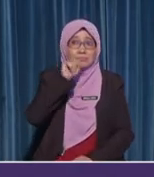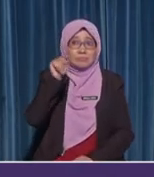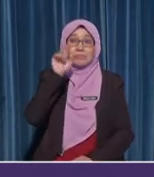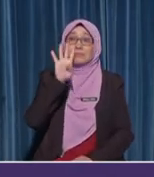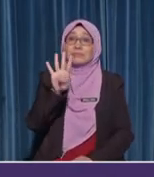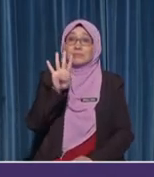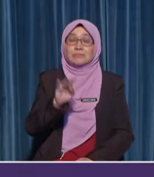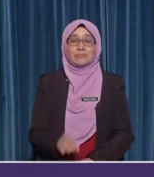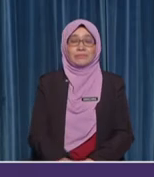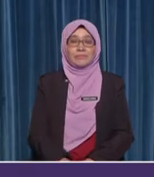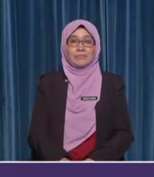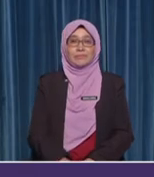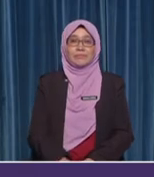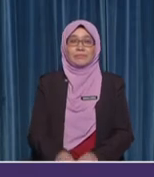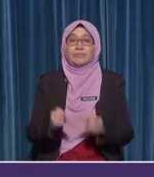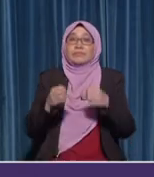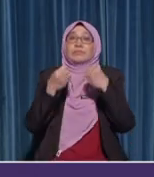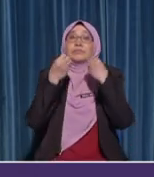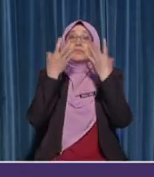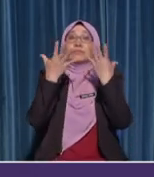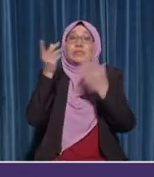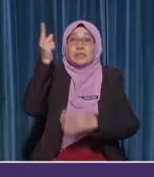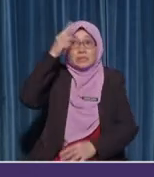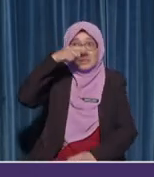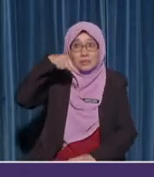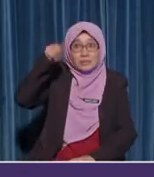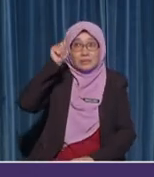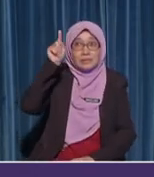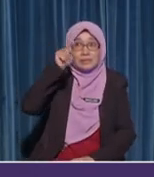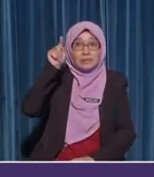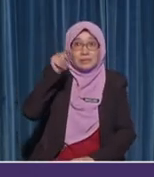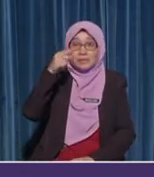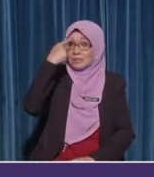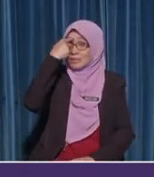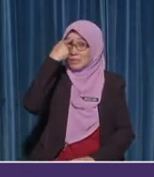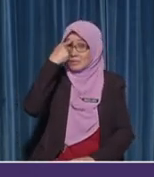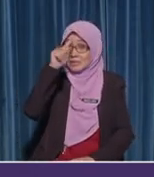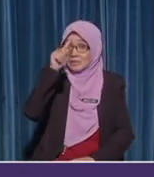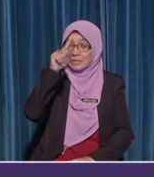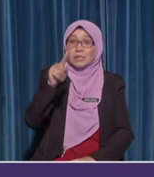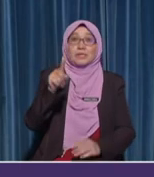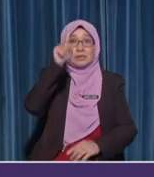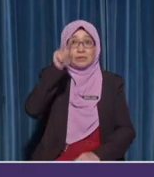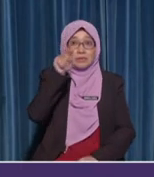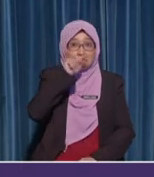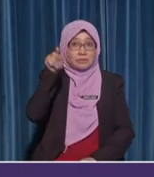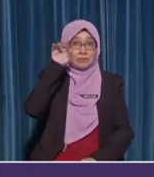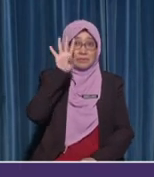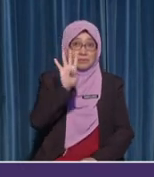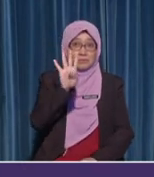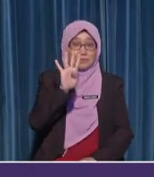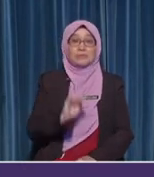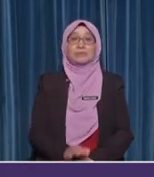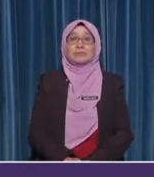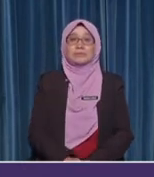Or how many graduations for a quarter of an hour? Oh,